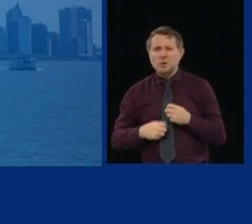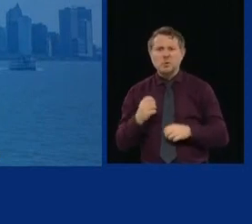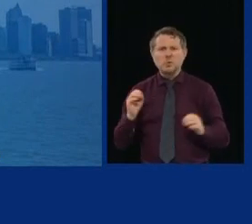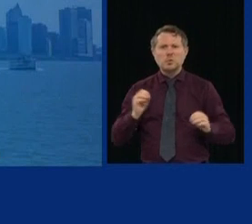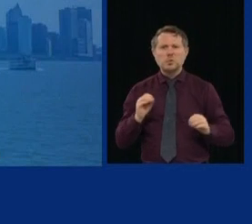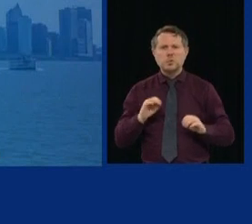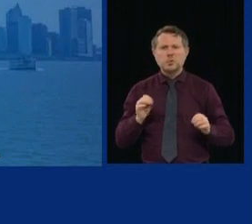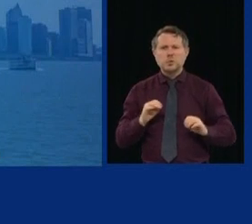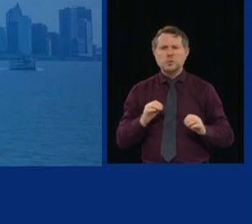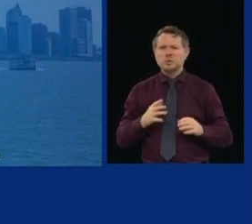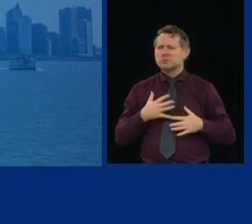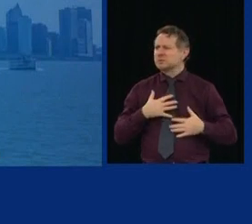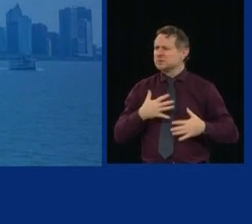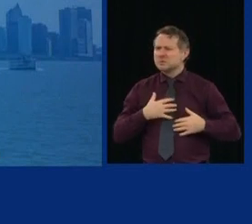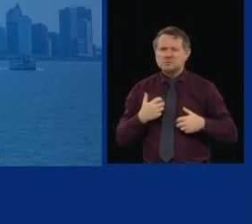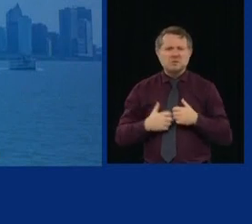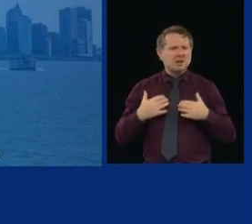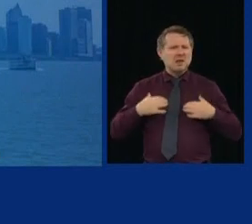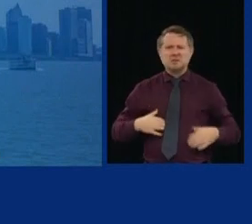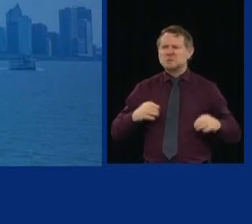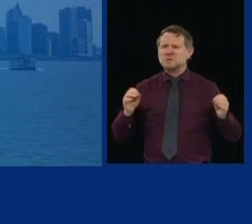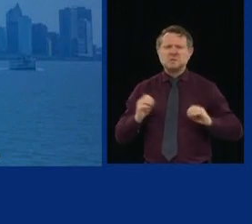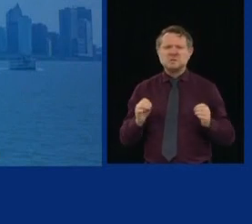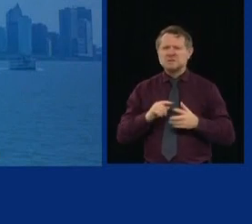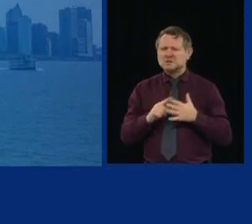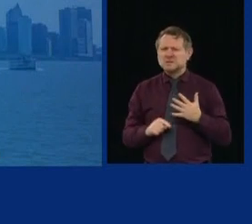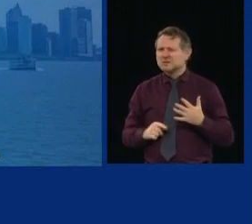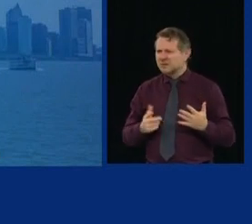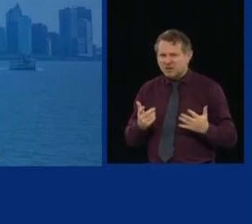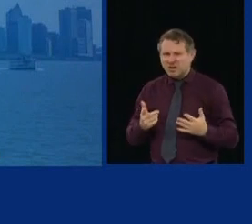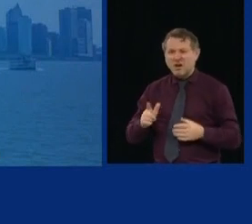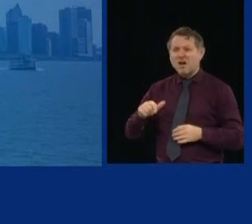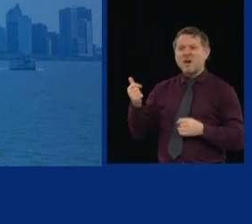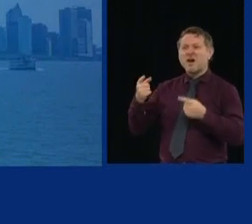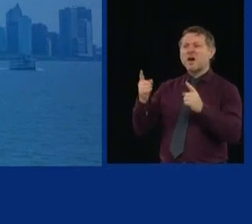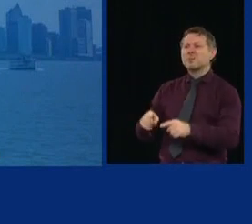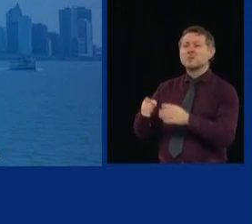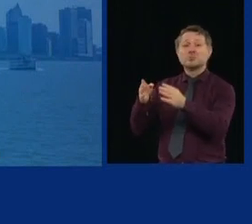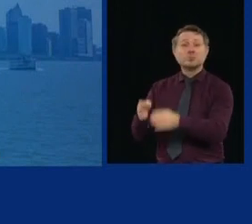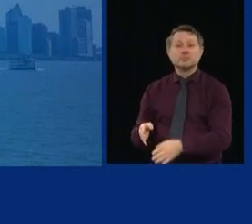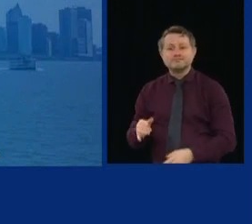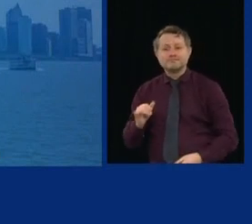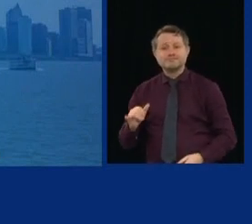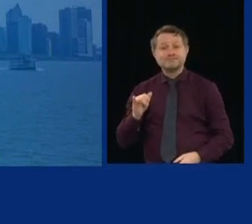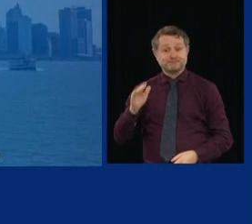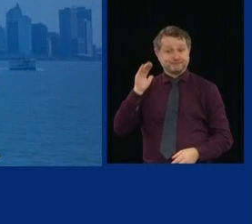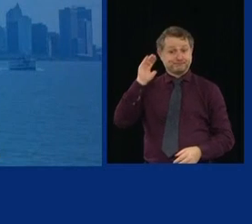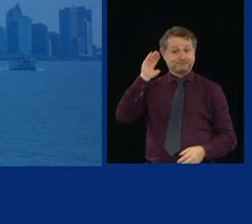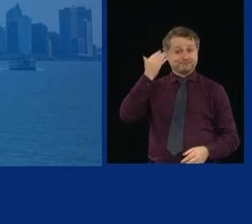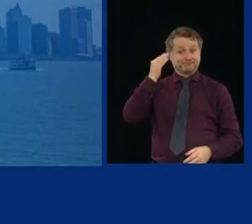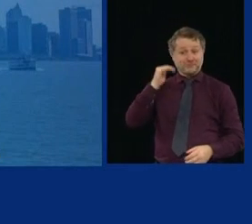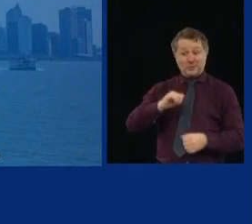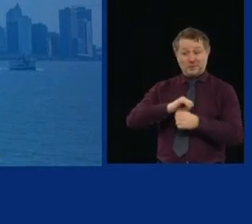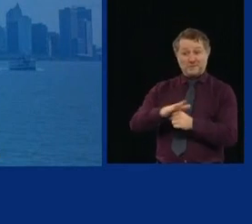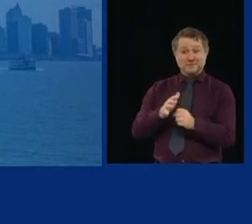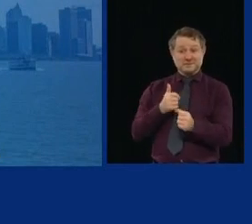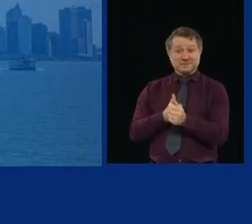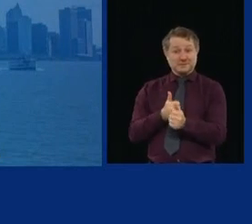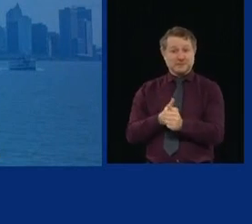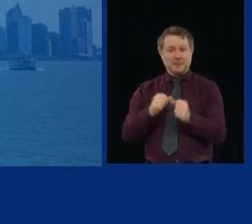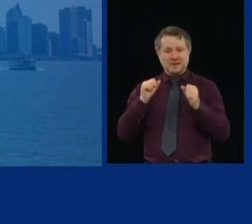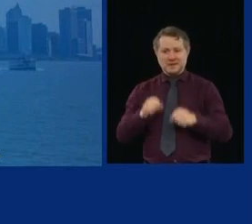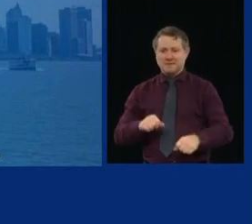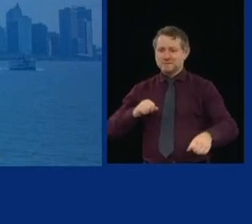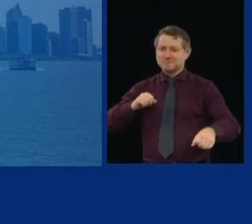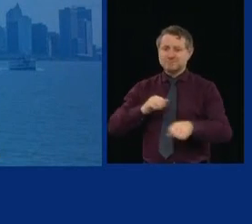illness. Well, what happened? Well, apparently the virus can affect the heart and